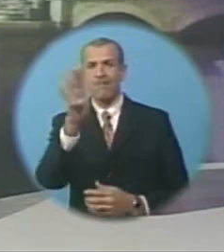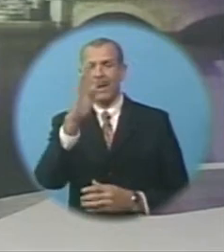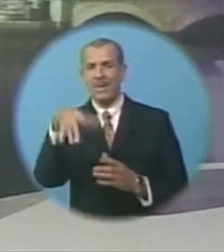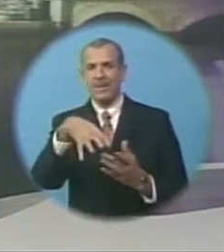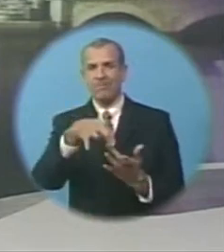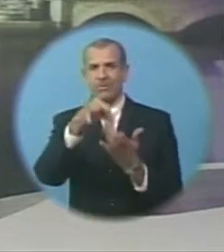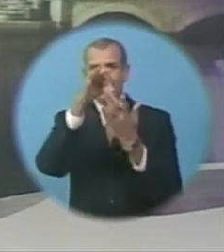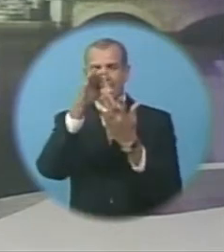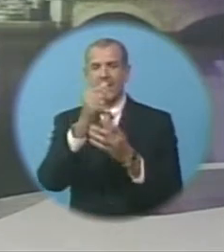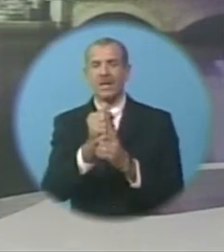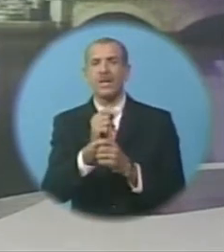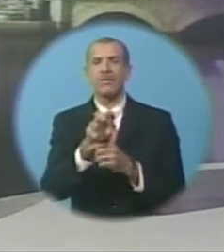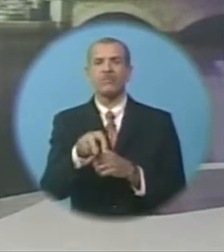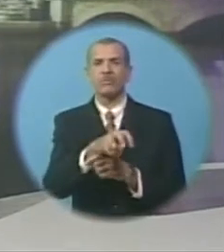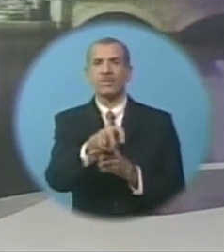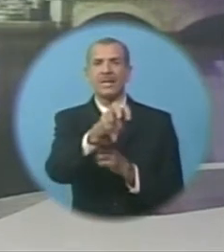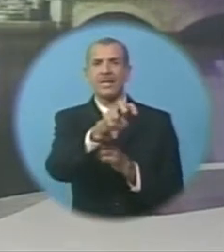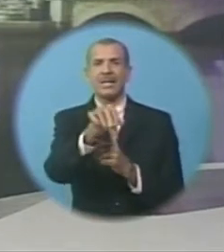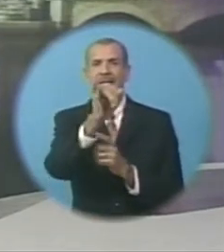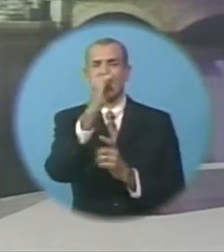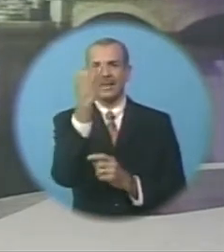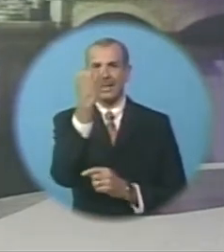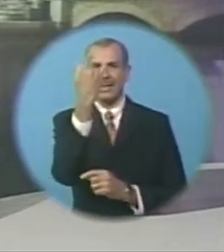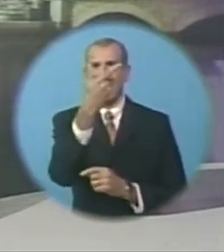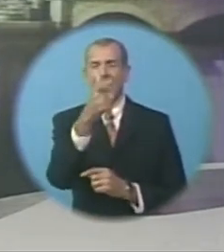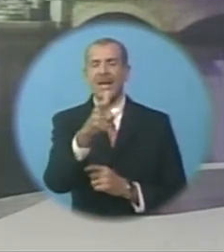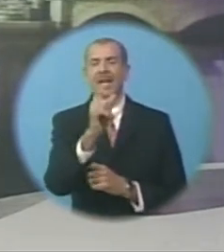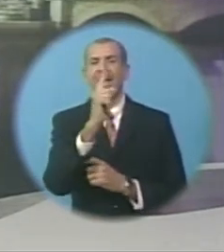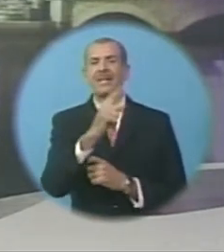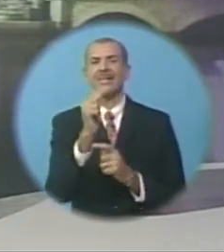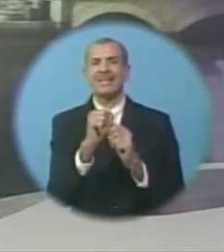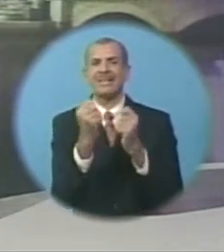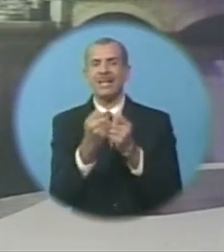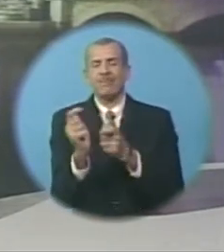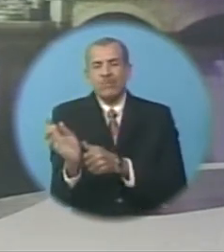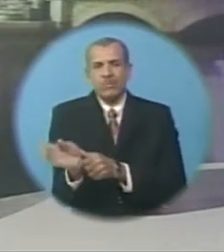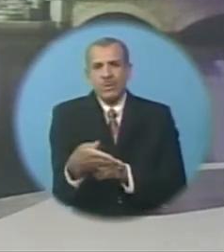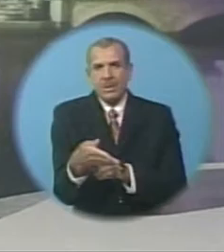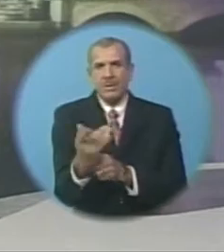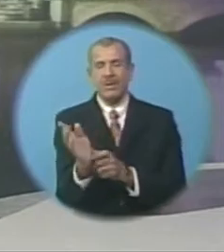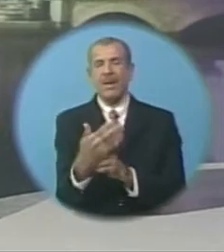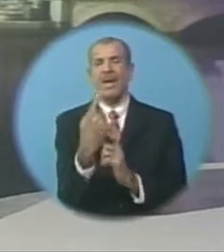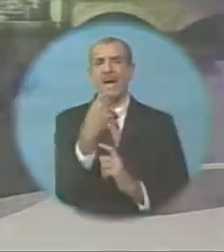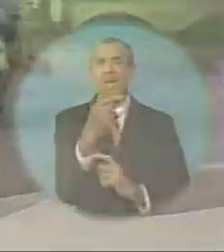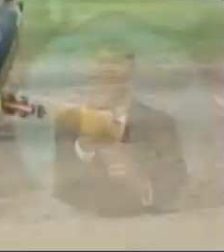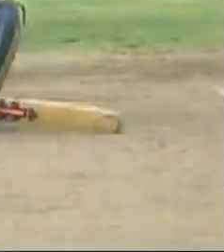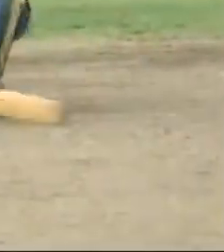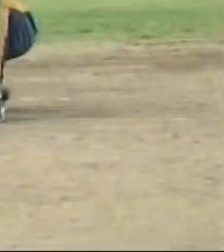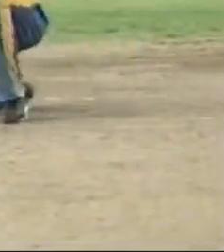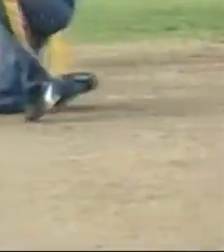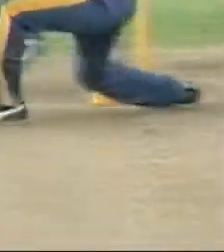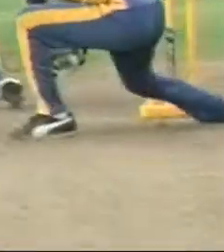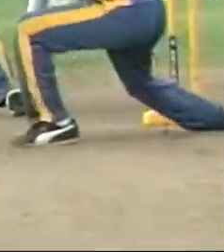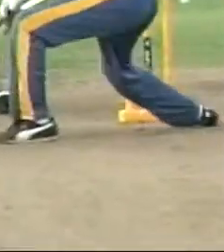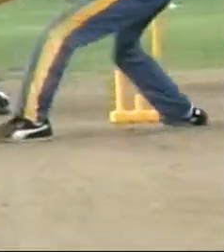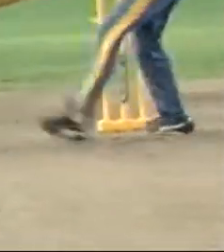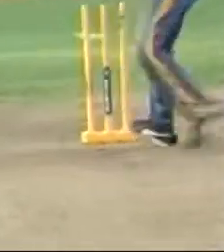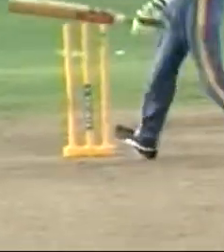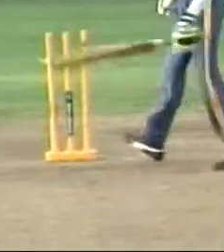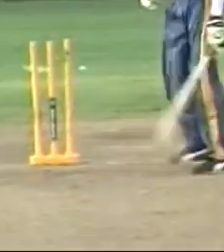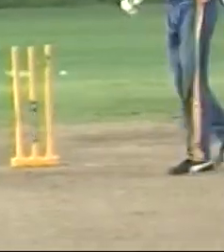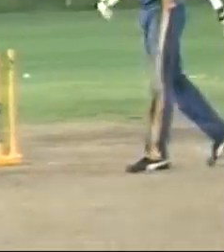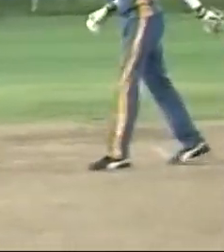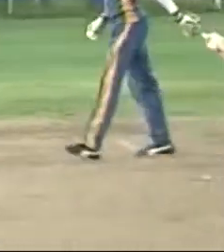17-member squad to tour India as part of the West Indies blind cricket team. The announcement from the president of the Barbados Blind Cricket Association,